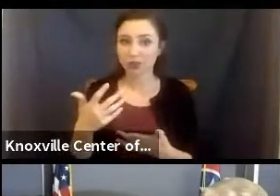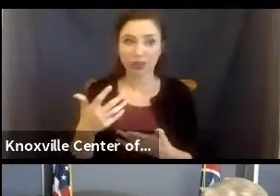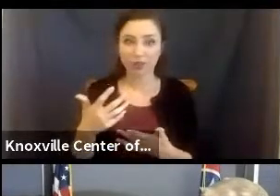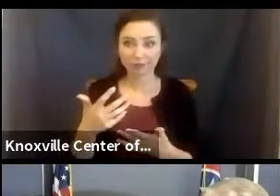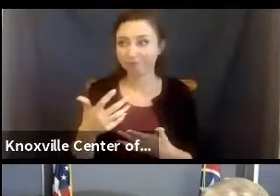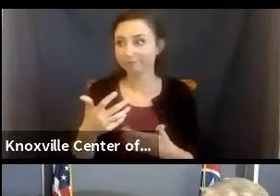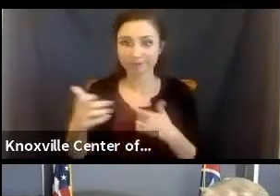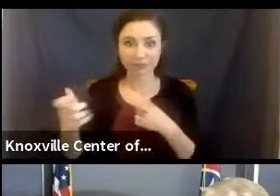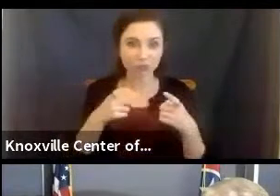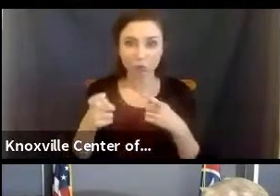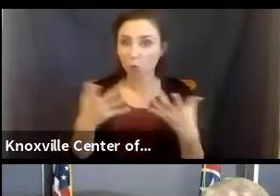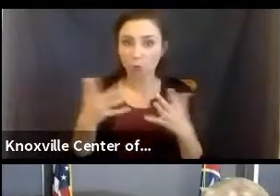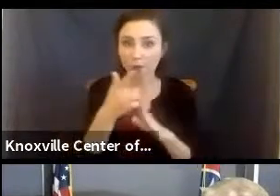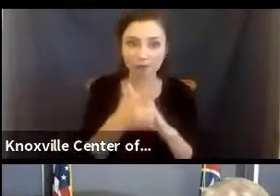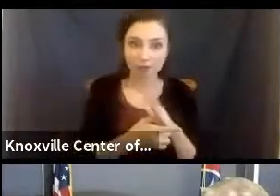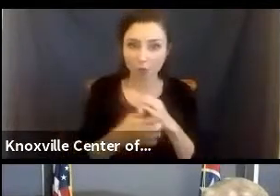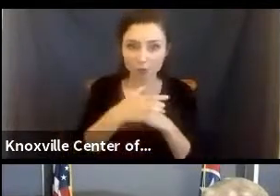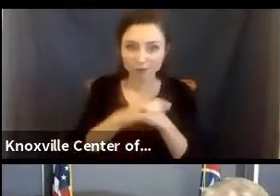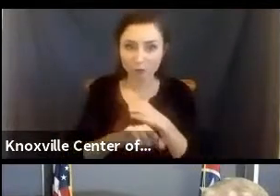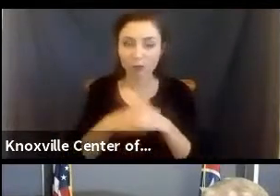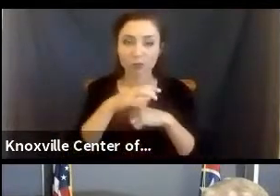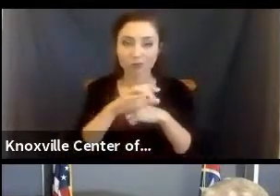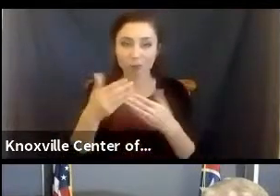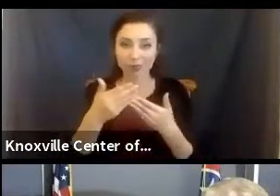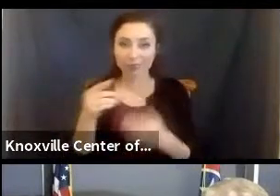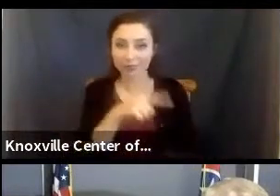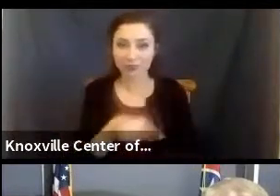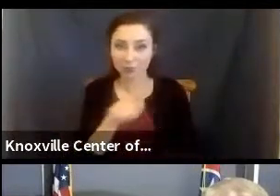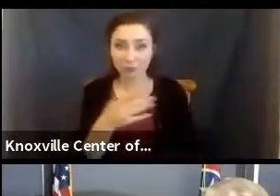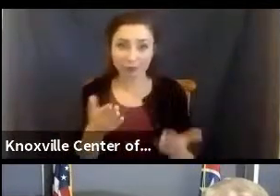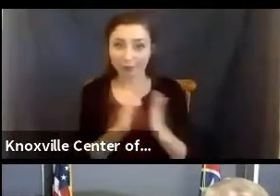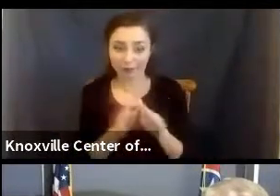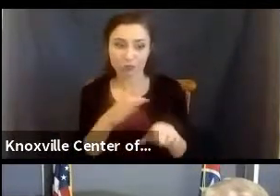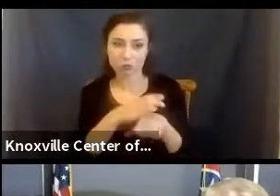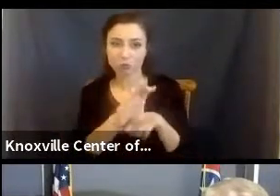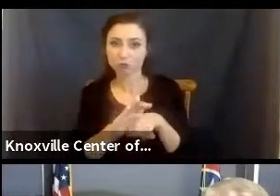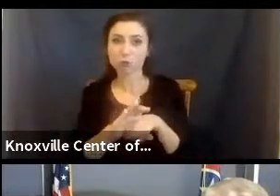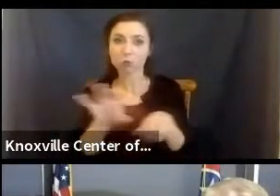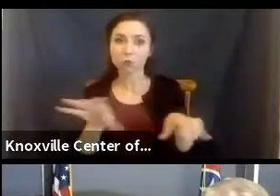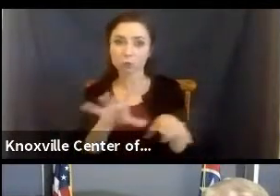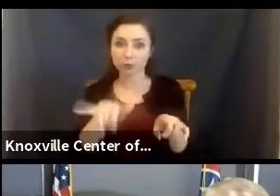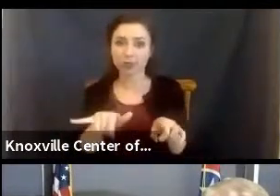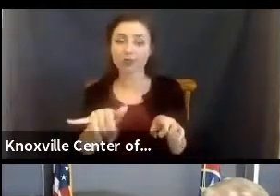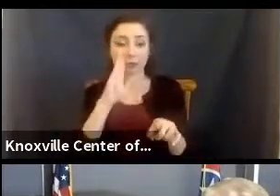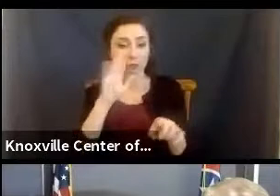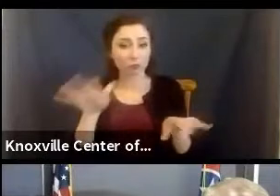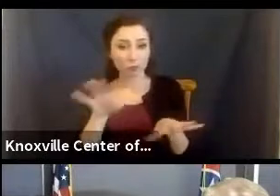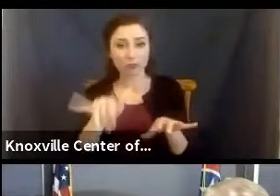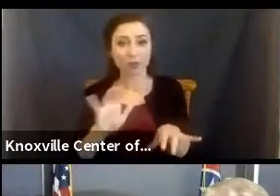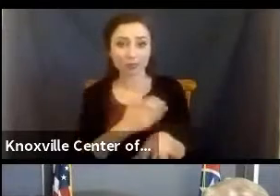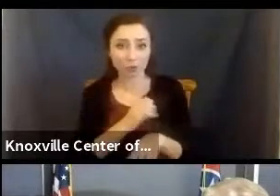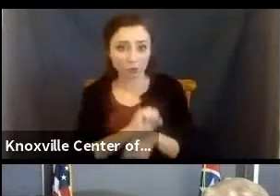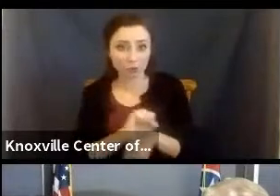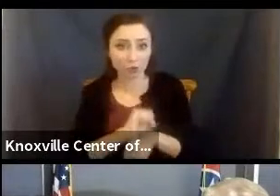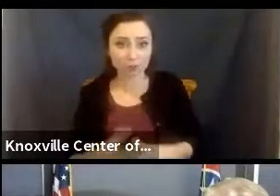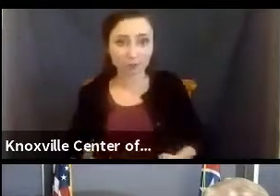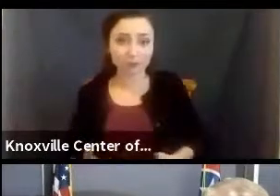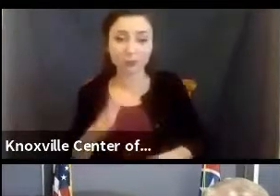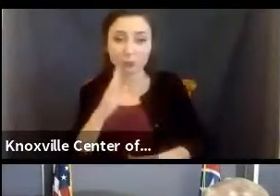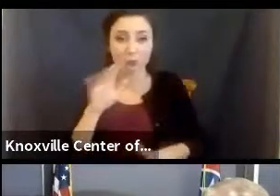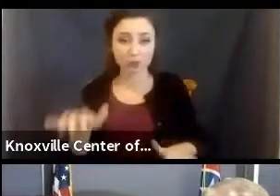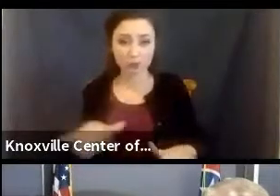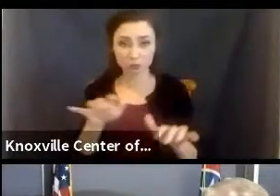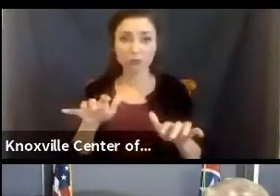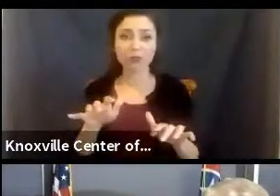enforce. We enforce those things that you all ask us to enforce, and we will do that. That's our job. We'll do